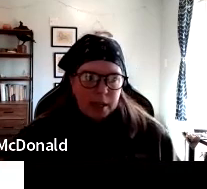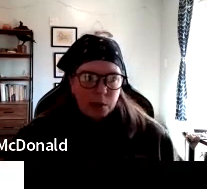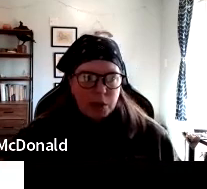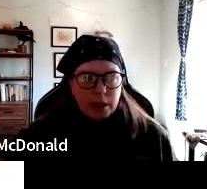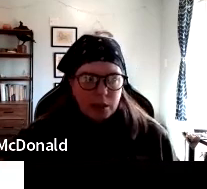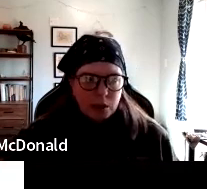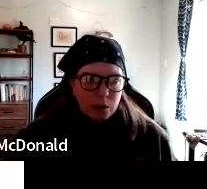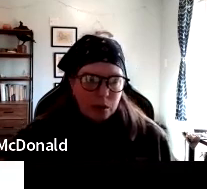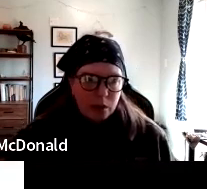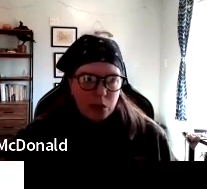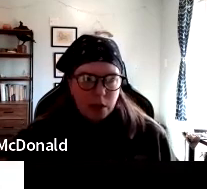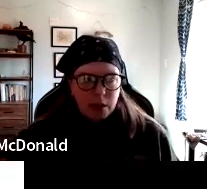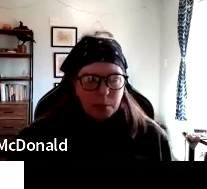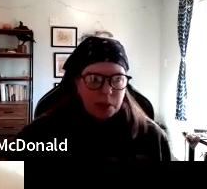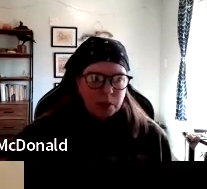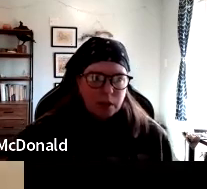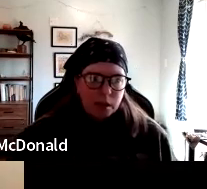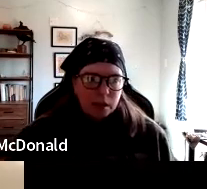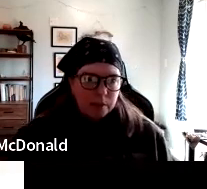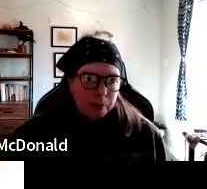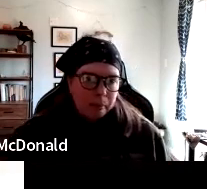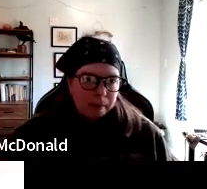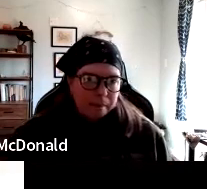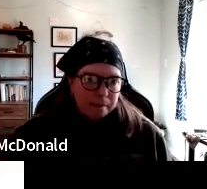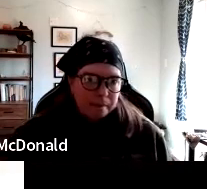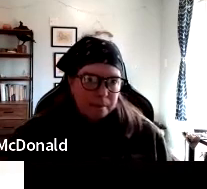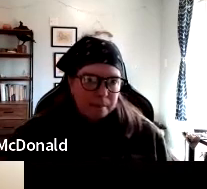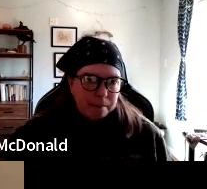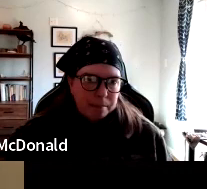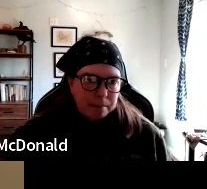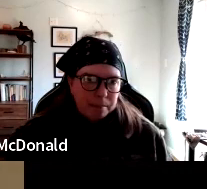top. But that's what you need to do. So you're going to stretch that balloon.